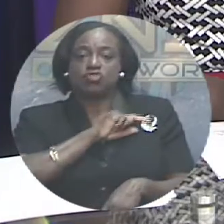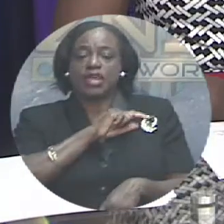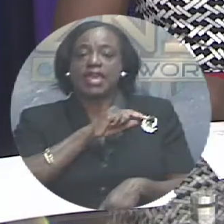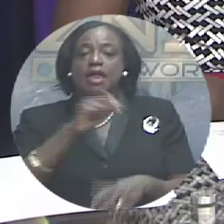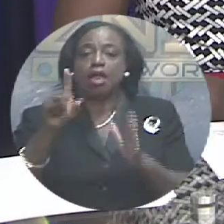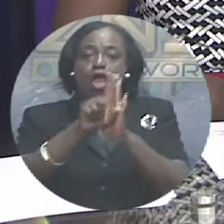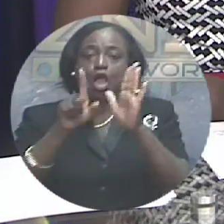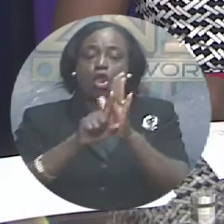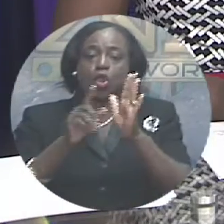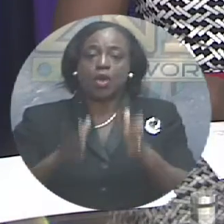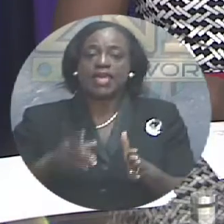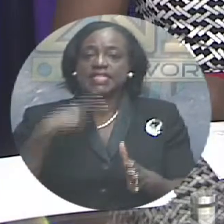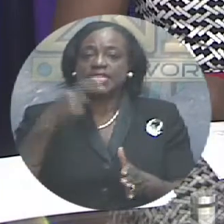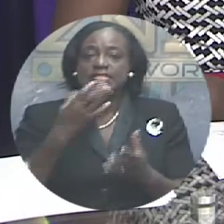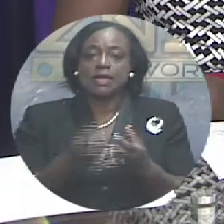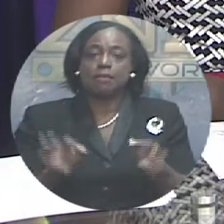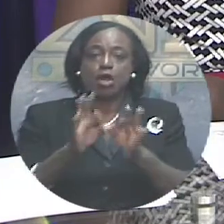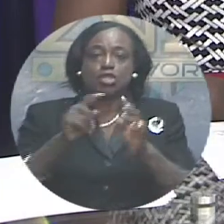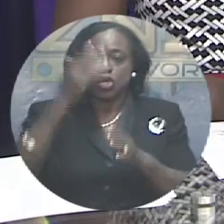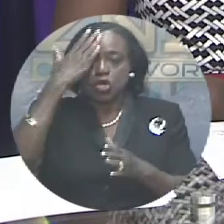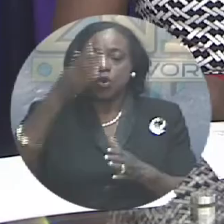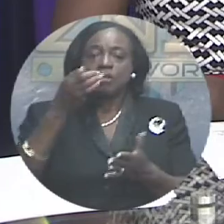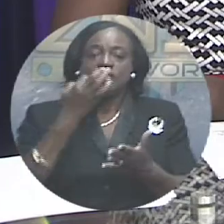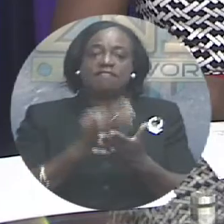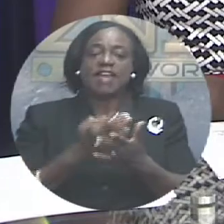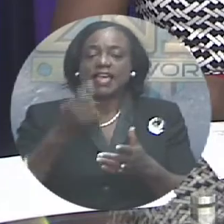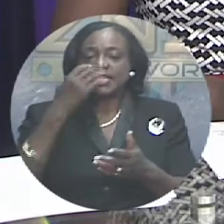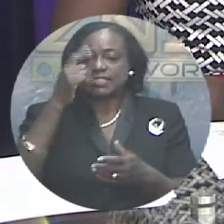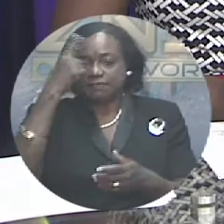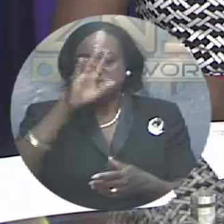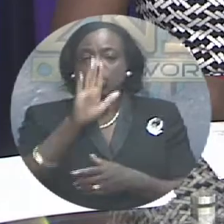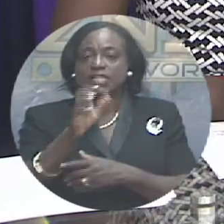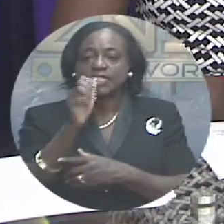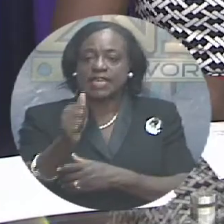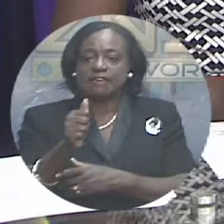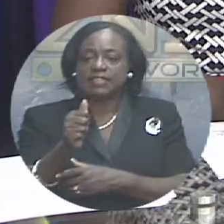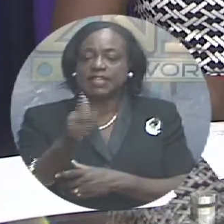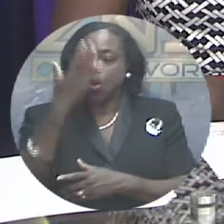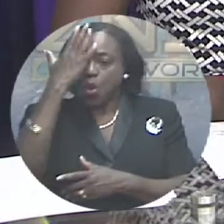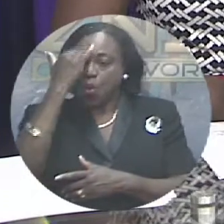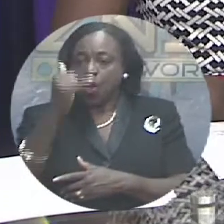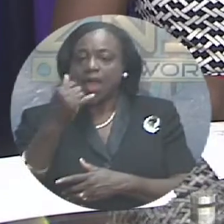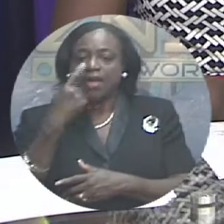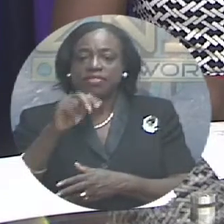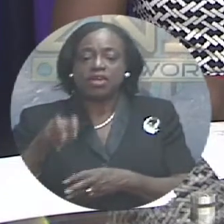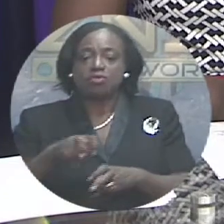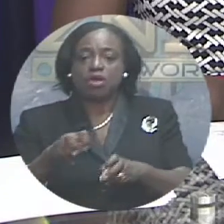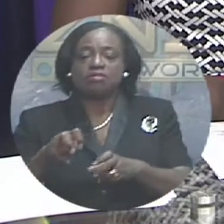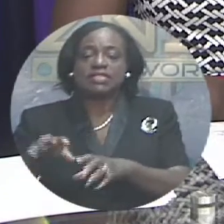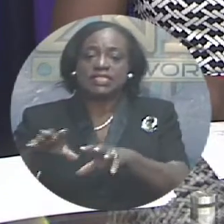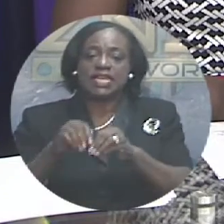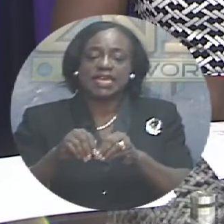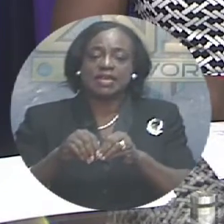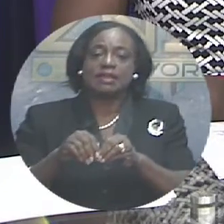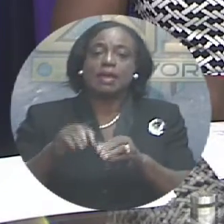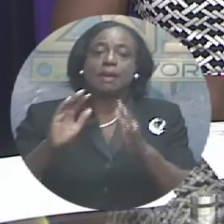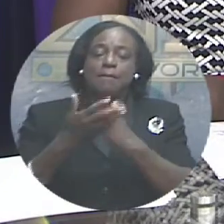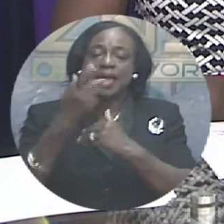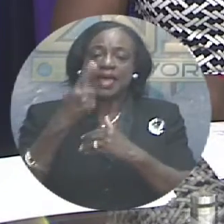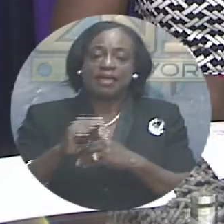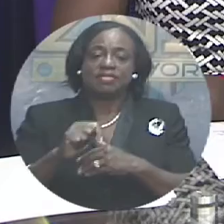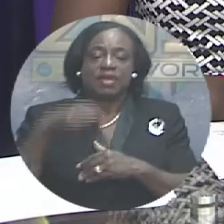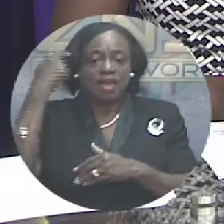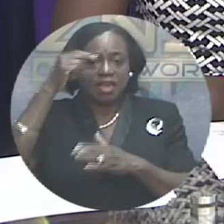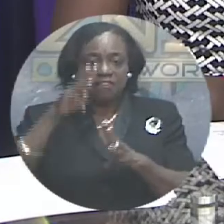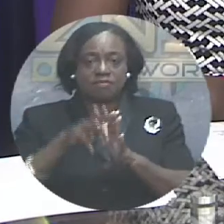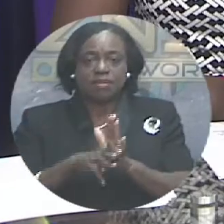it's important to know the facts for yourself. He pointed out exactly why the route taken by the government to bestow the rights laid out in the four